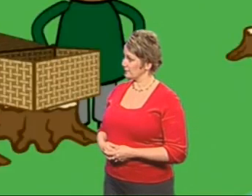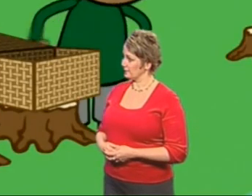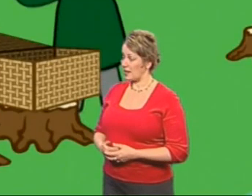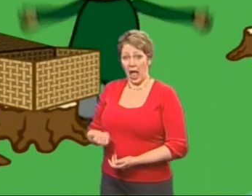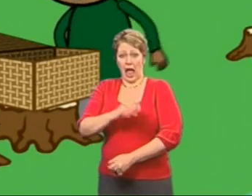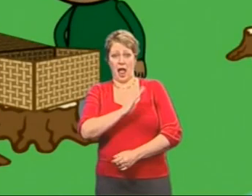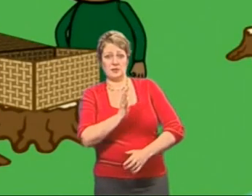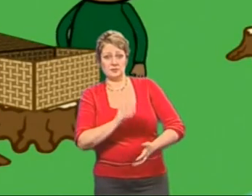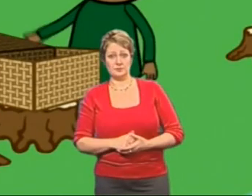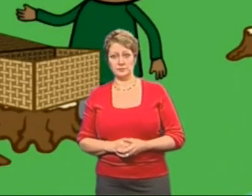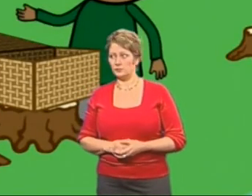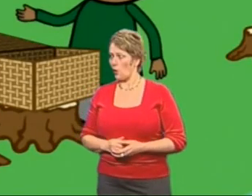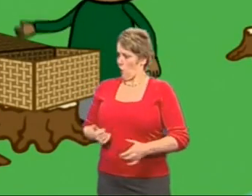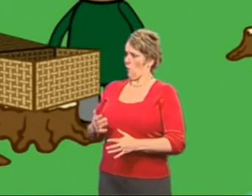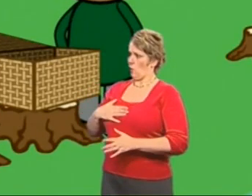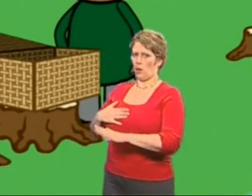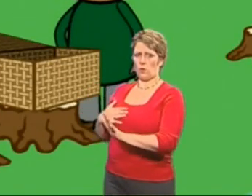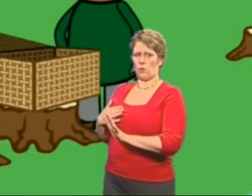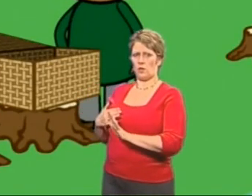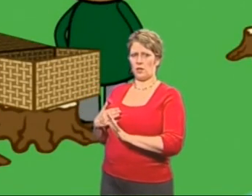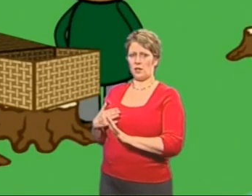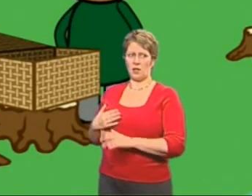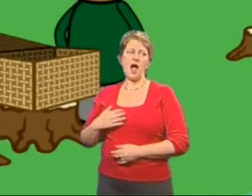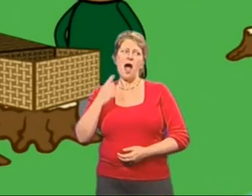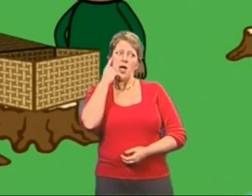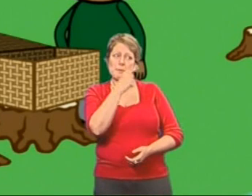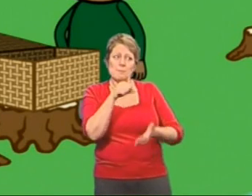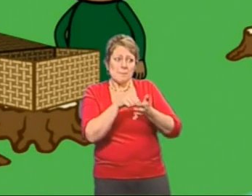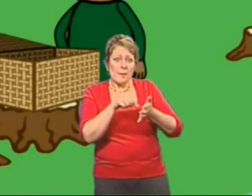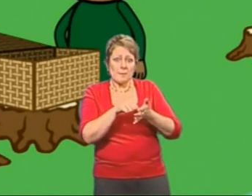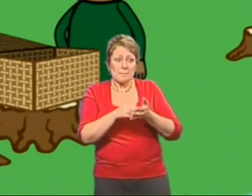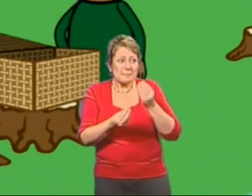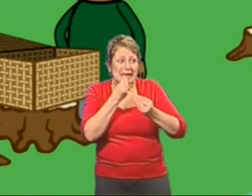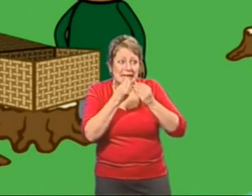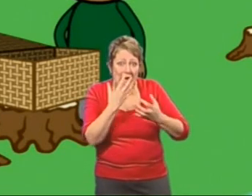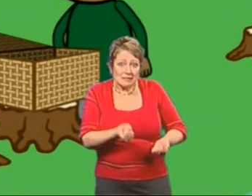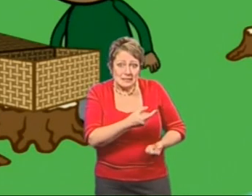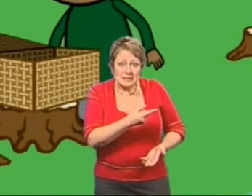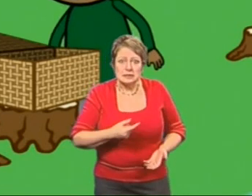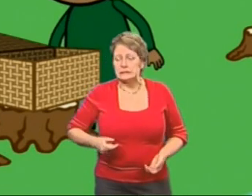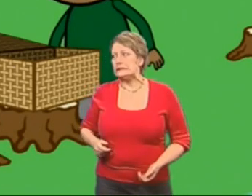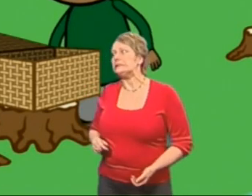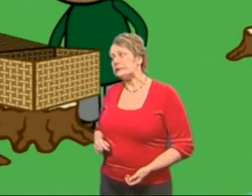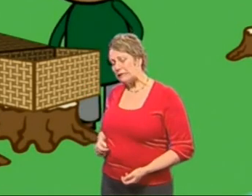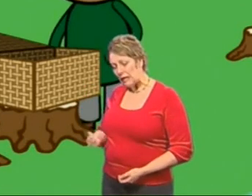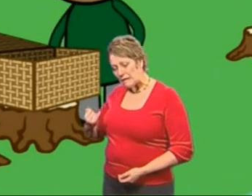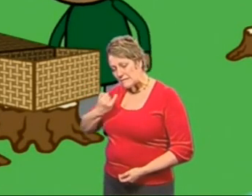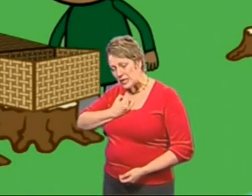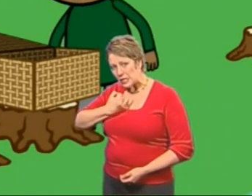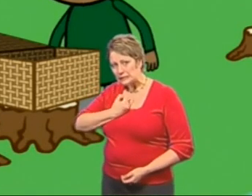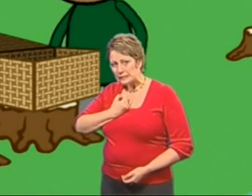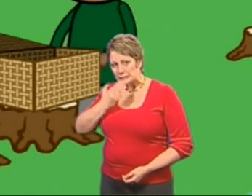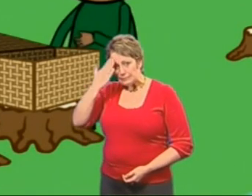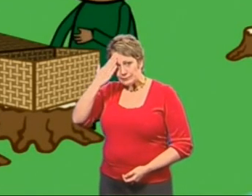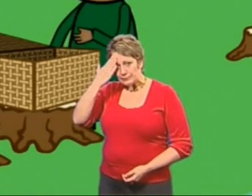Hello there. Hello. I'm Mick. I hear you've got a problem with your picnic. Yes, it's my